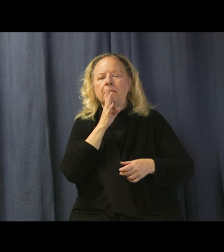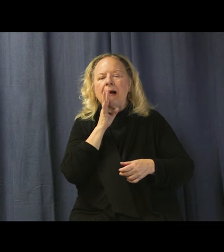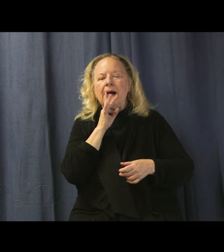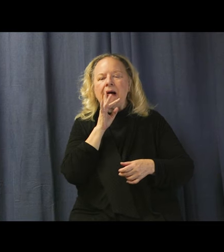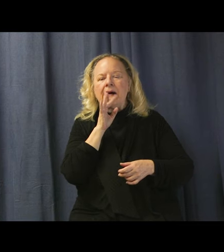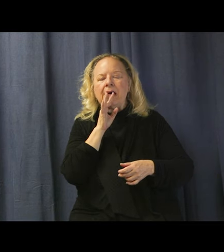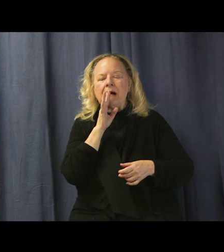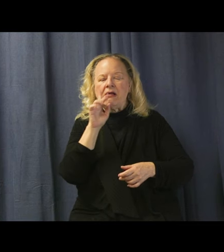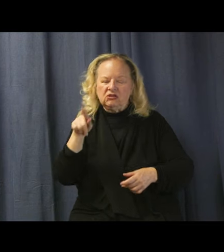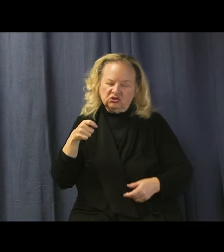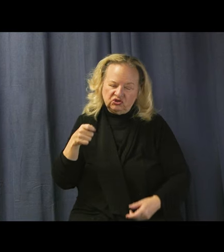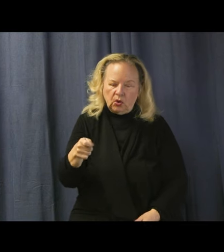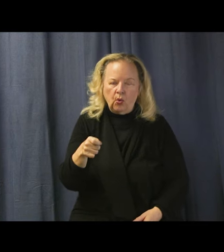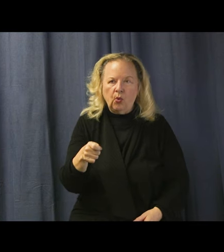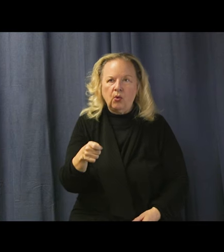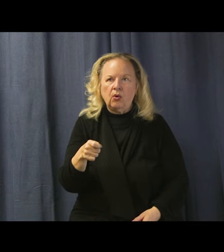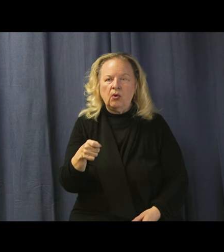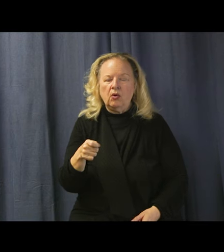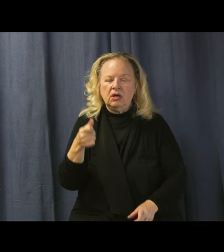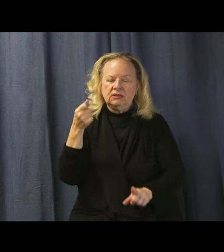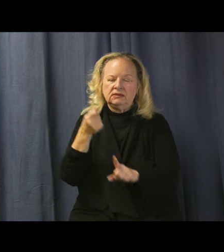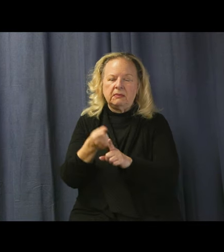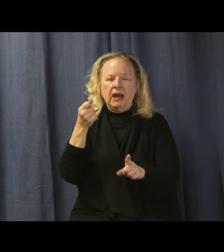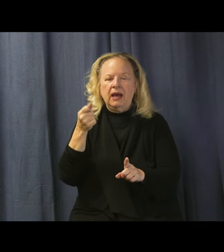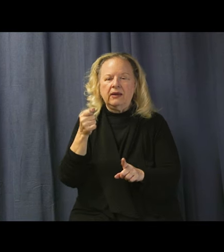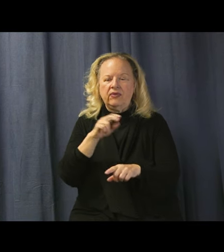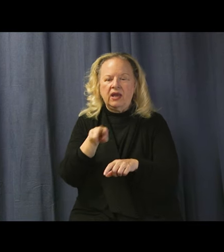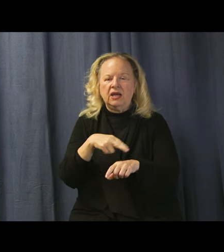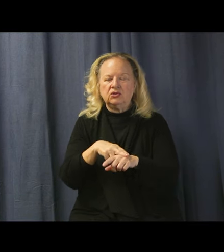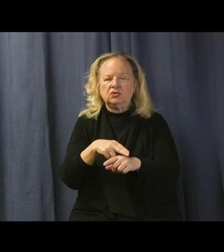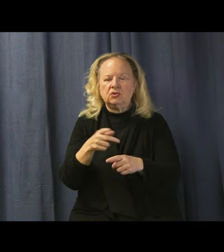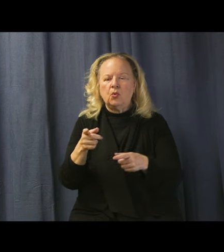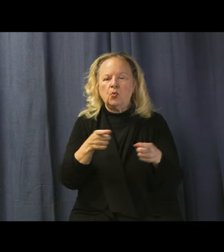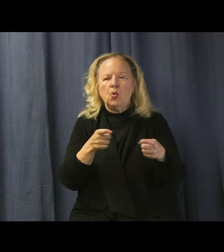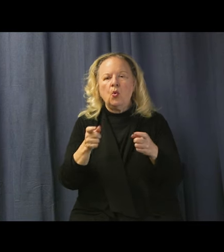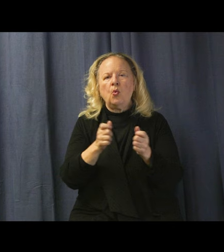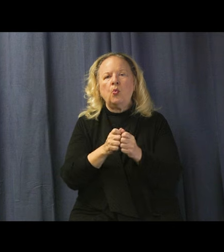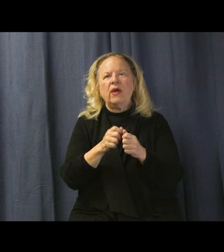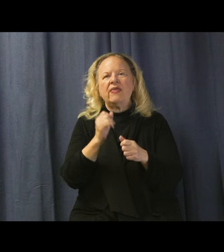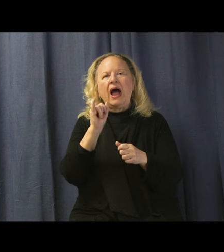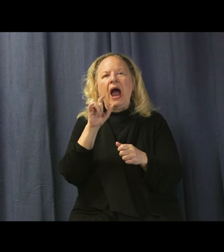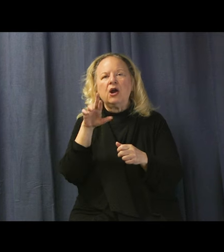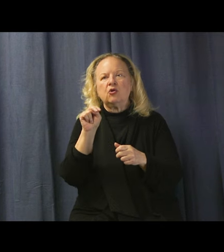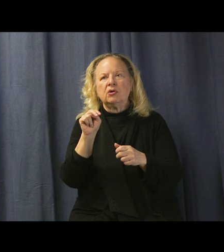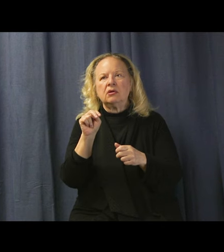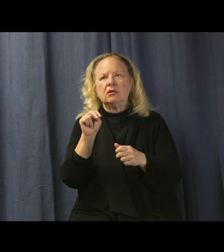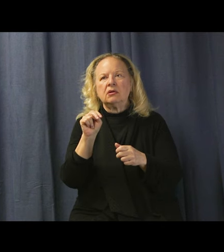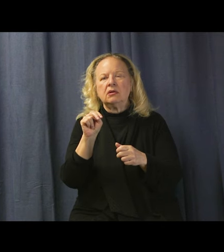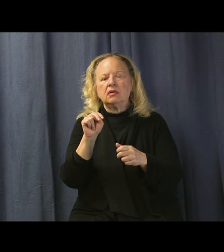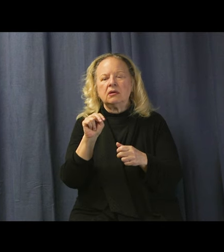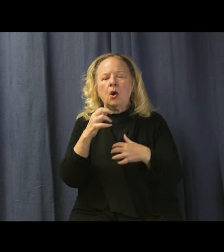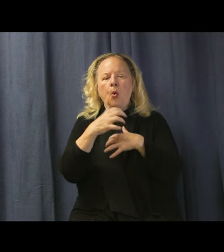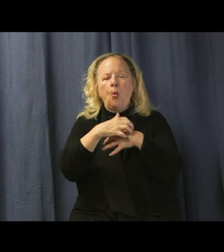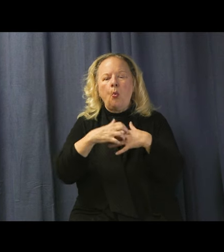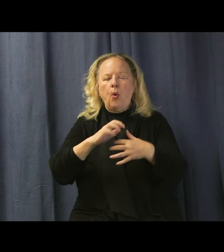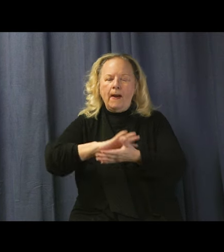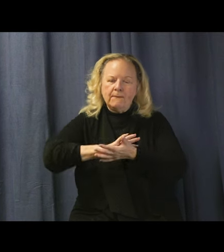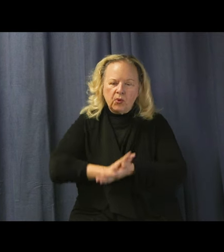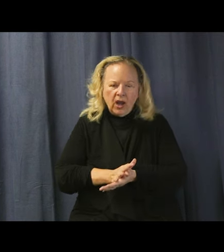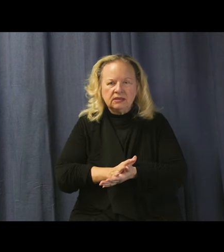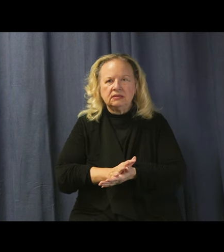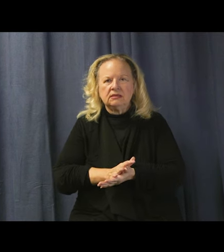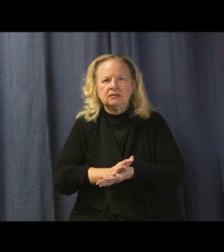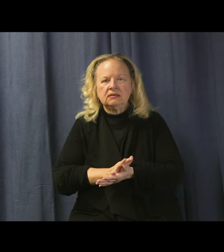goes this sharp sword with which he will smite the nations and rule them with a rod of iron. And he treads the winepress of the fierceness and wrath